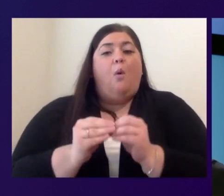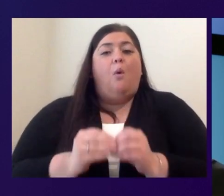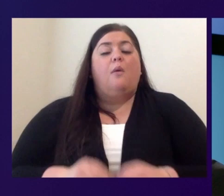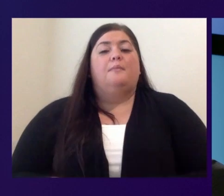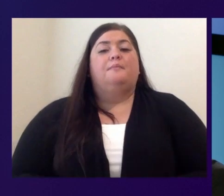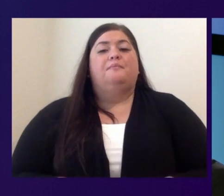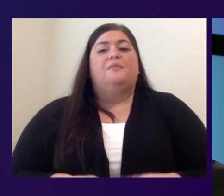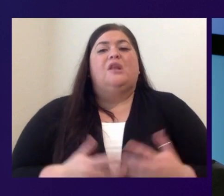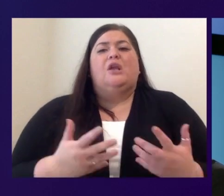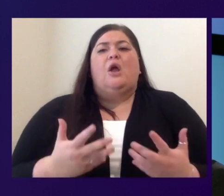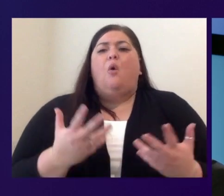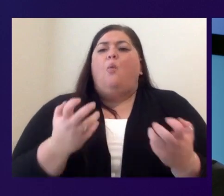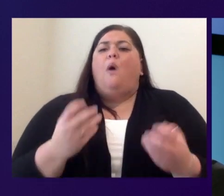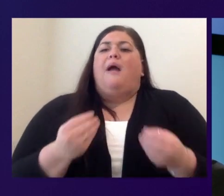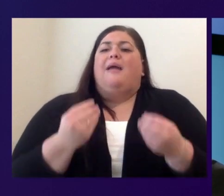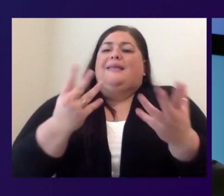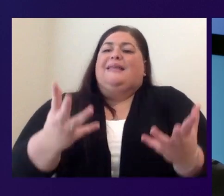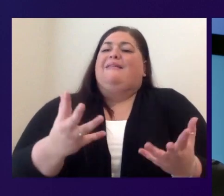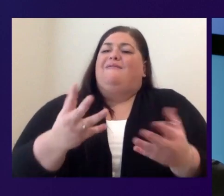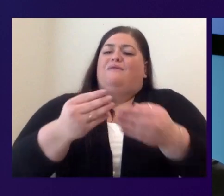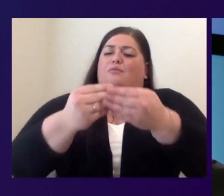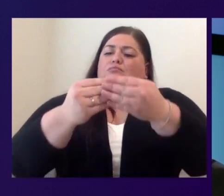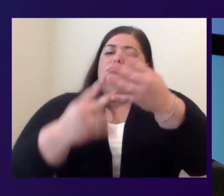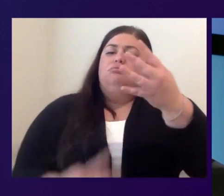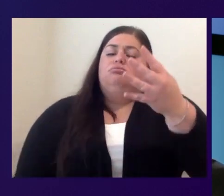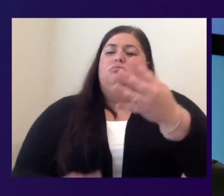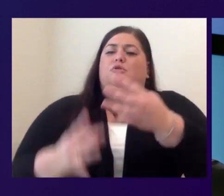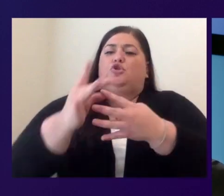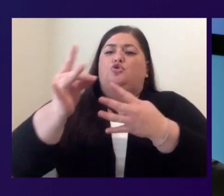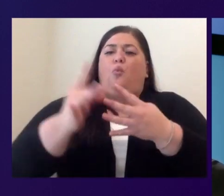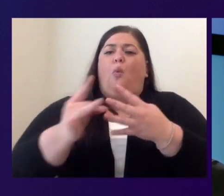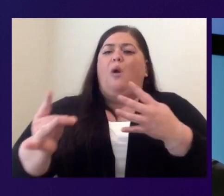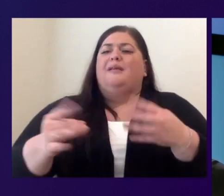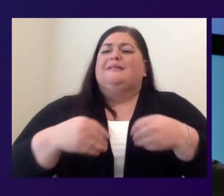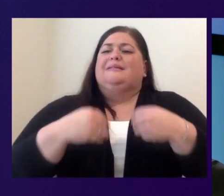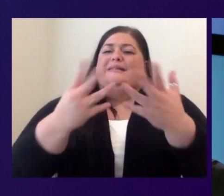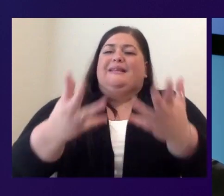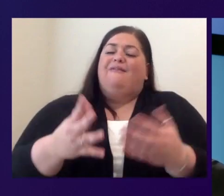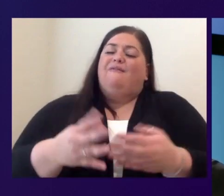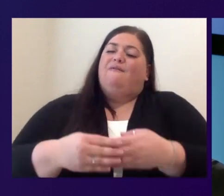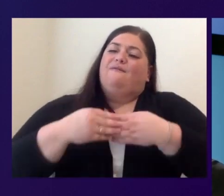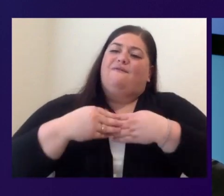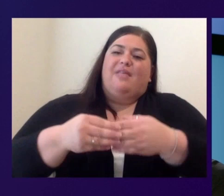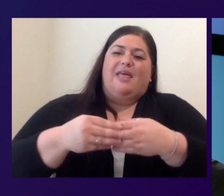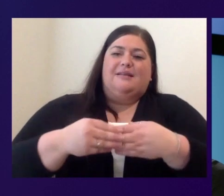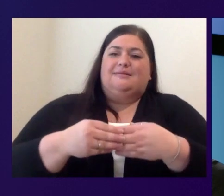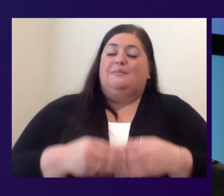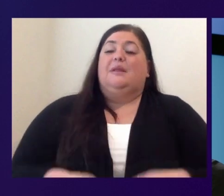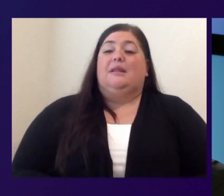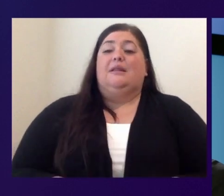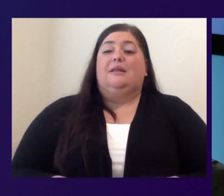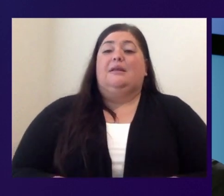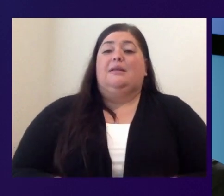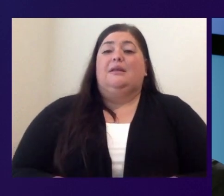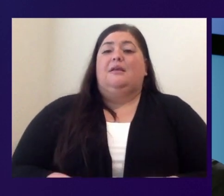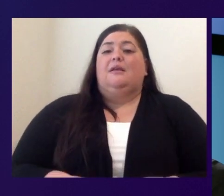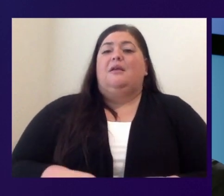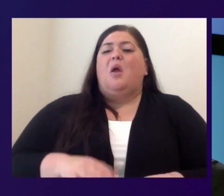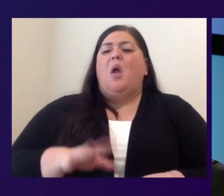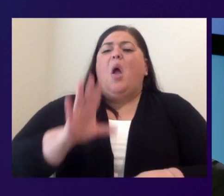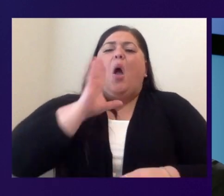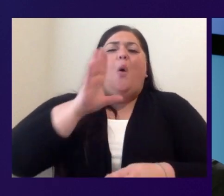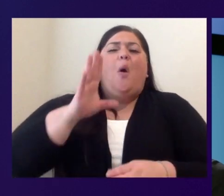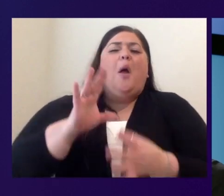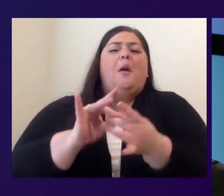really to give all of that choice and give them all that flexibility. The second thing I will say, and then I'll pass the baton back to